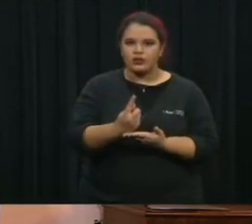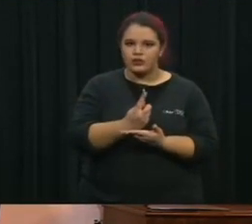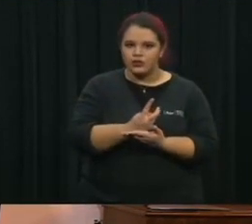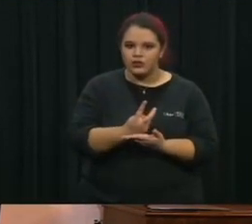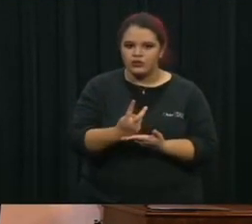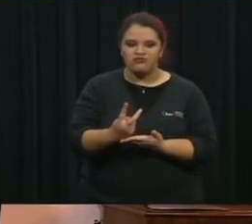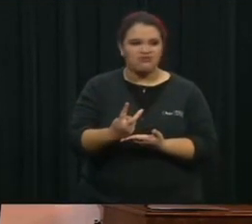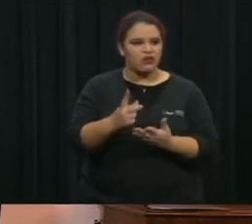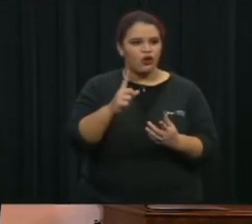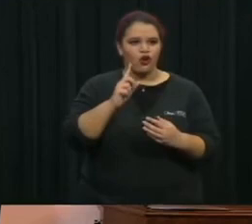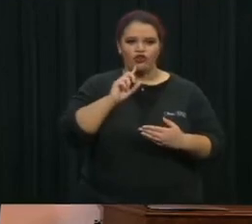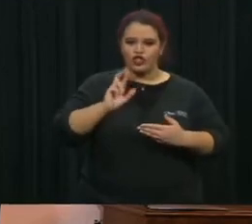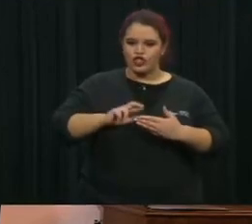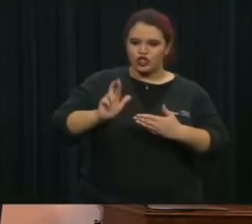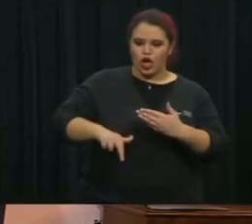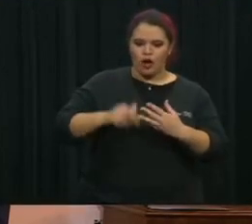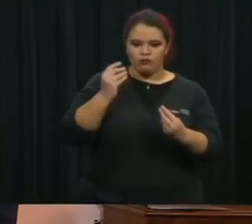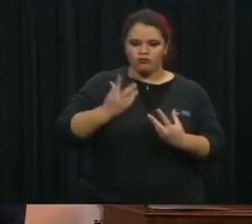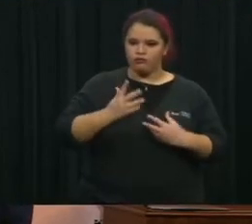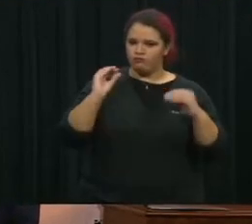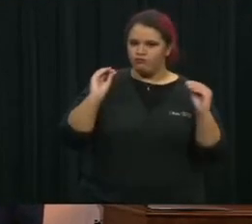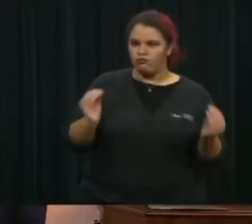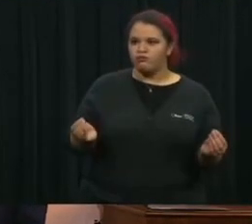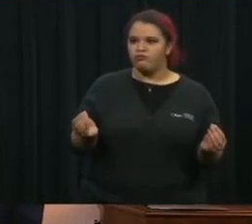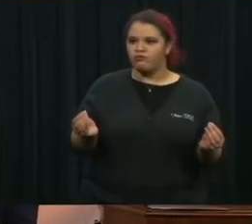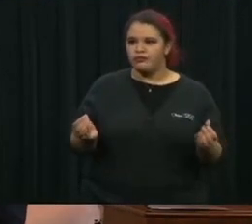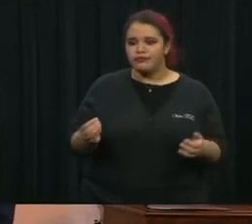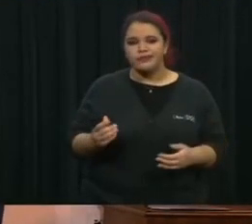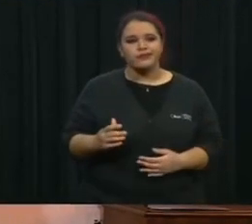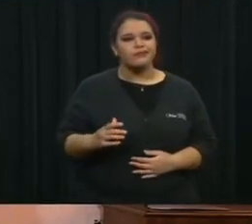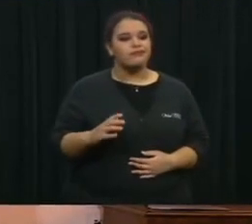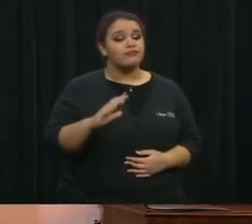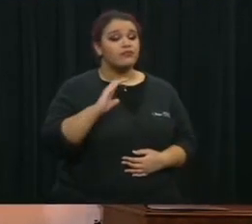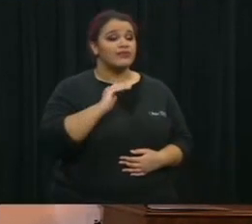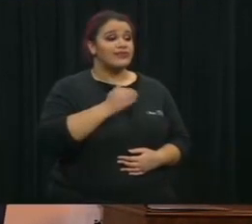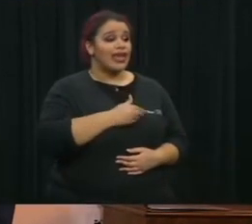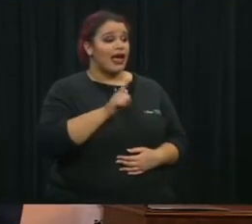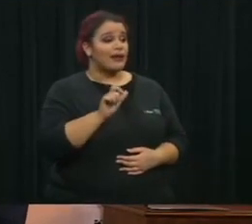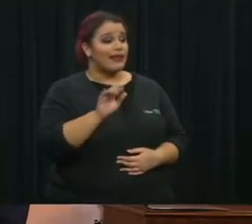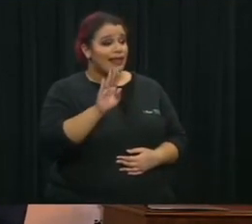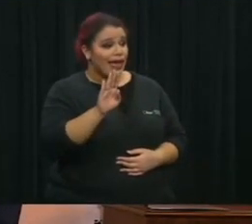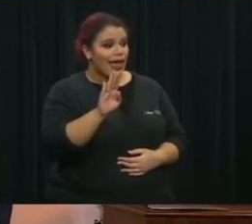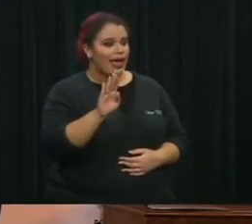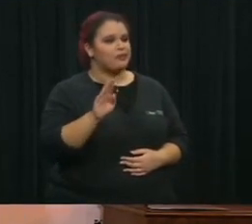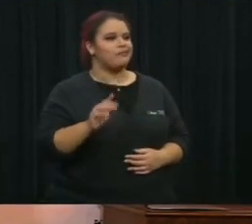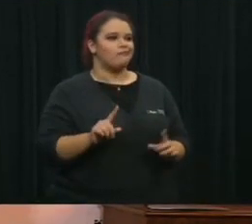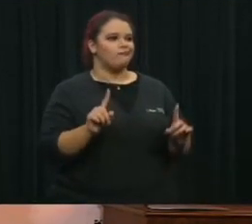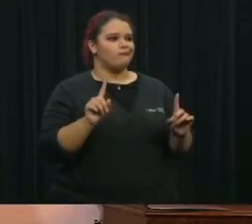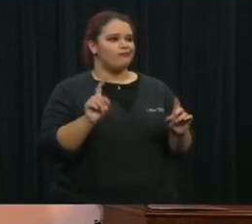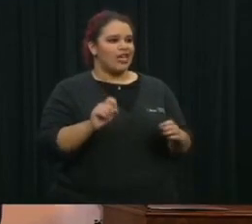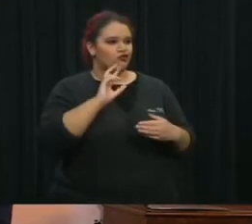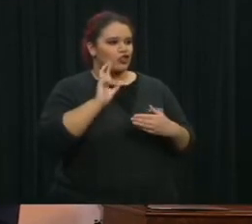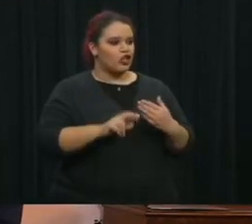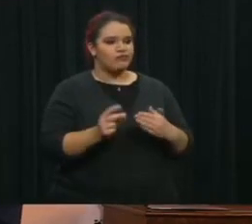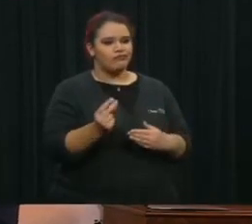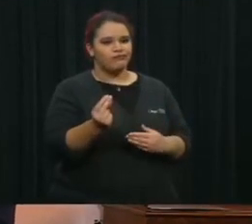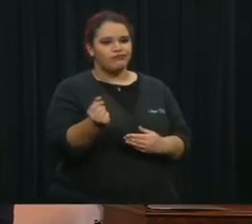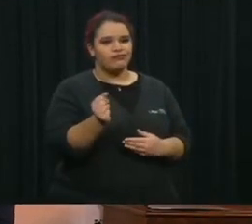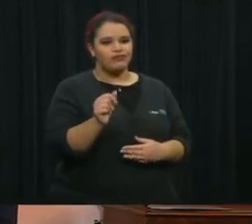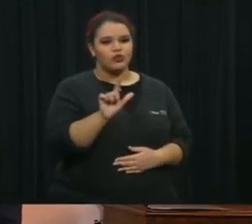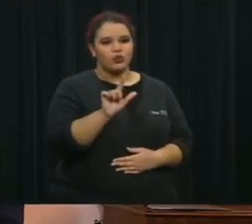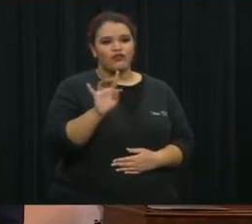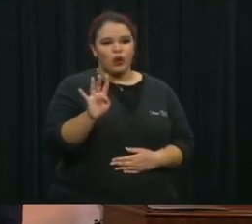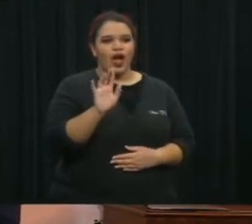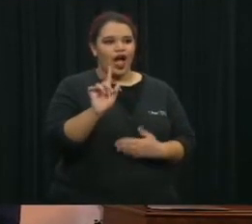those tests. Boy, our laboratory is turning tests around in 24 hours. And I just want to say